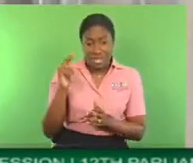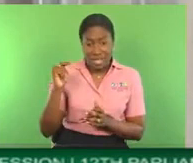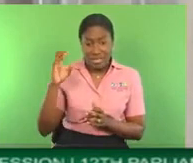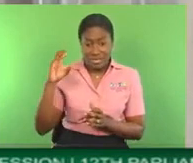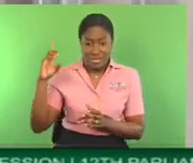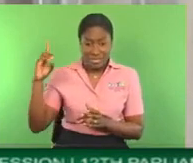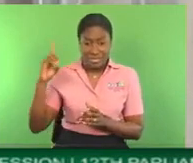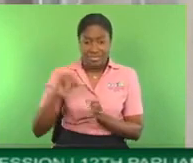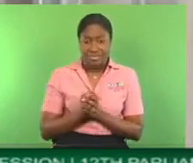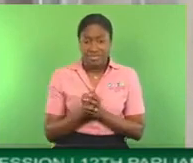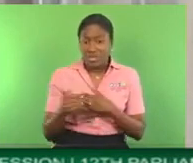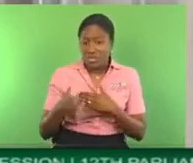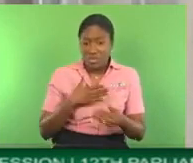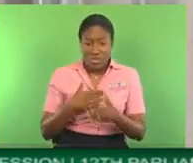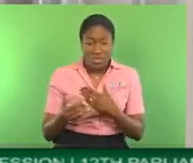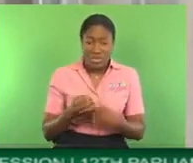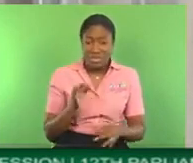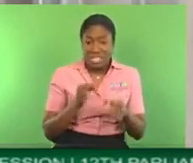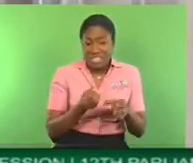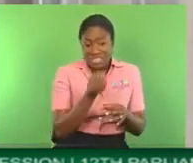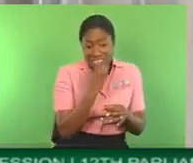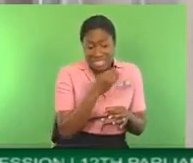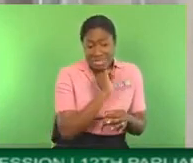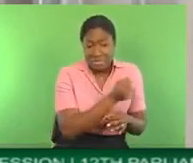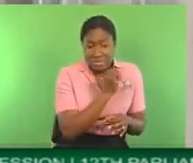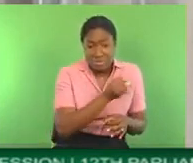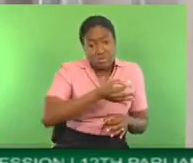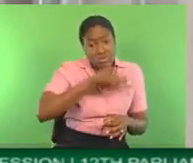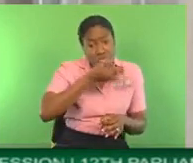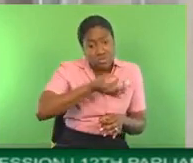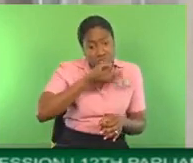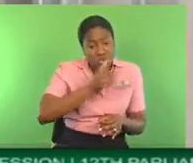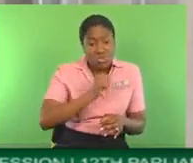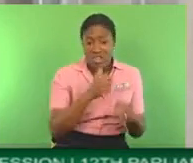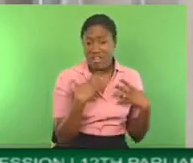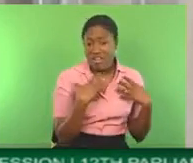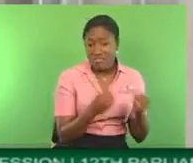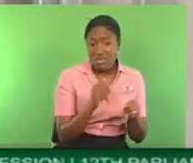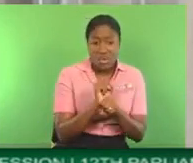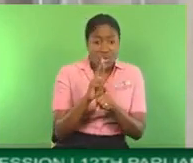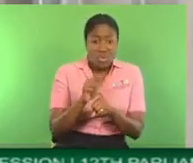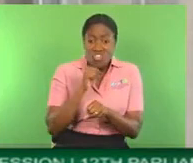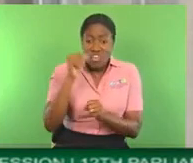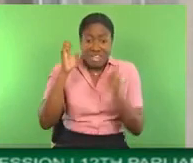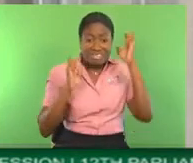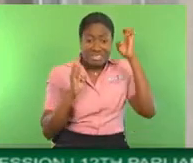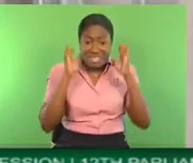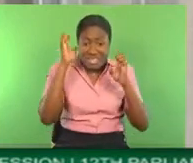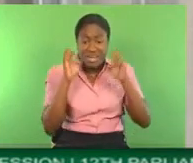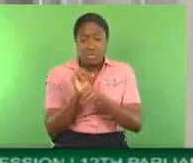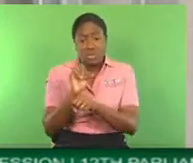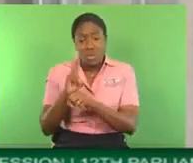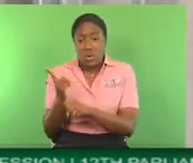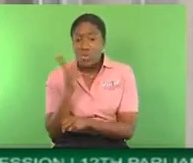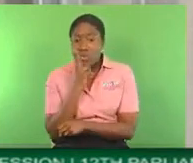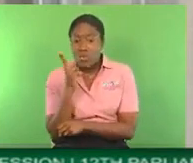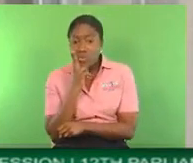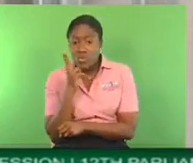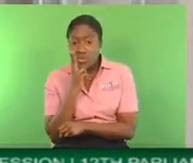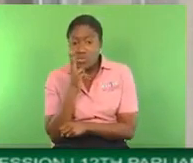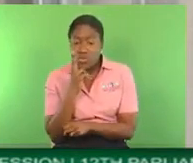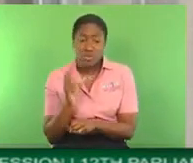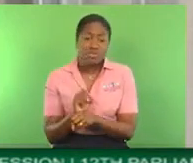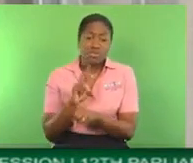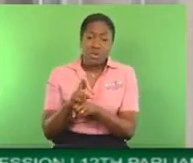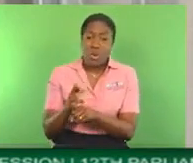NCDs, whether from unhealthy diets, as I just indicated, physical inactivity, exposure to tobacco smoke, or harmful